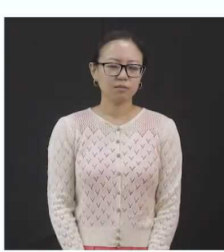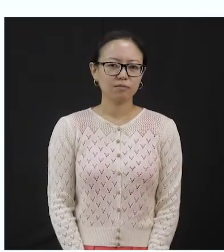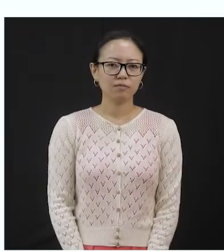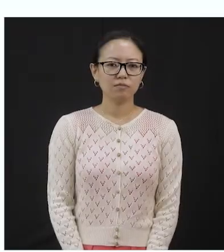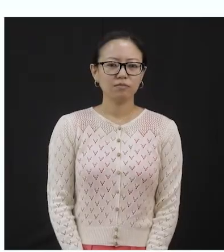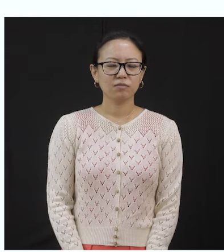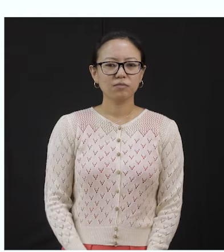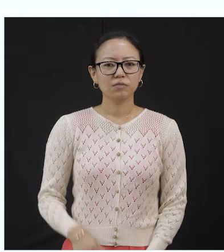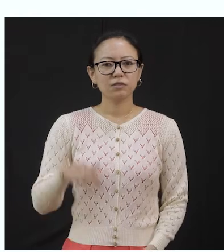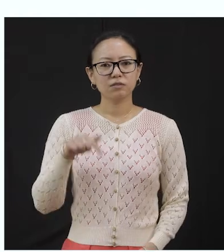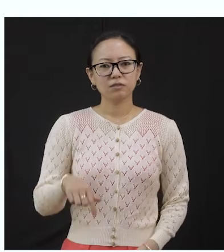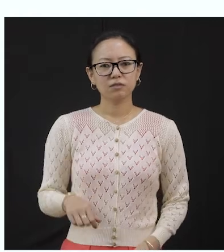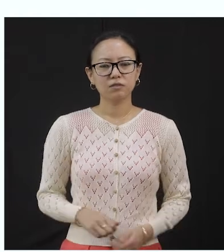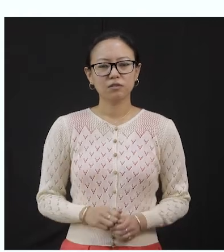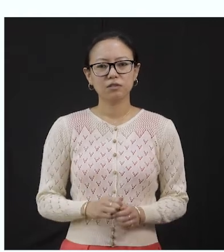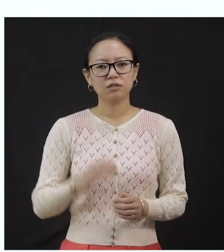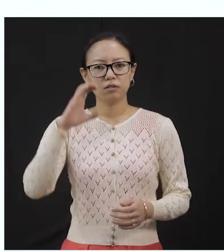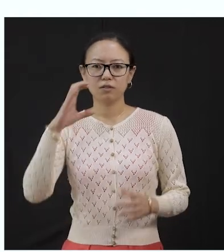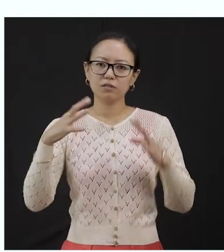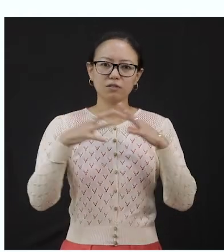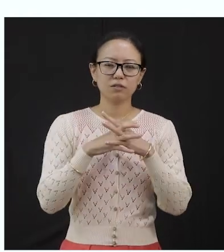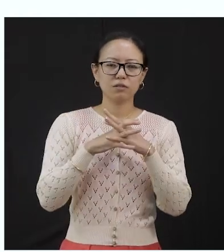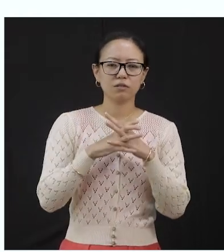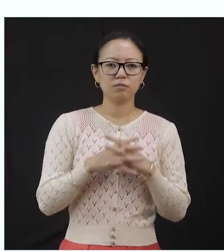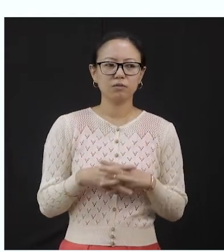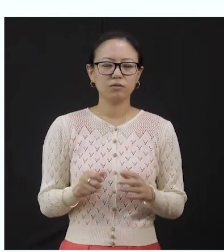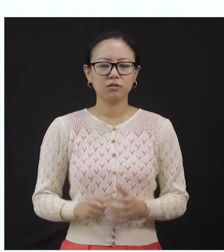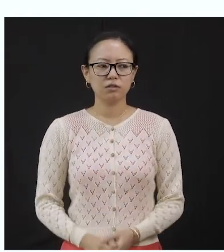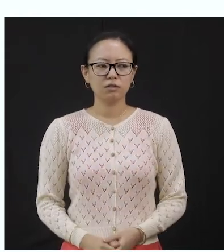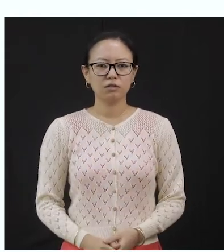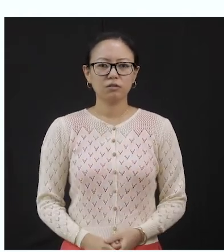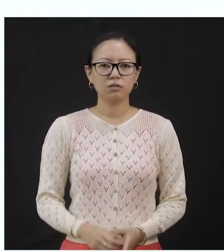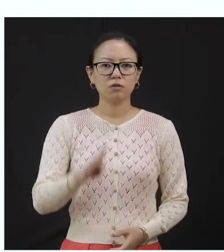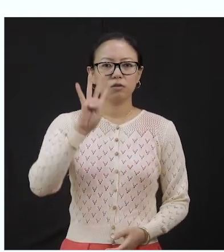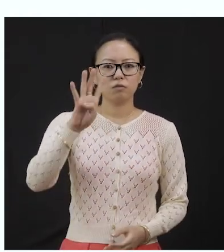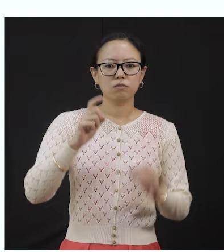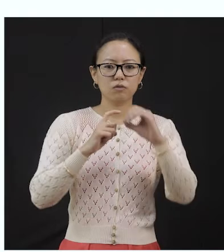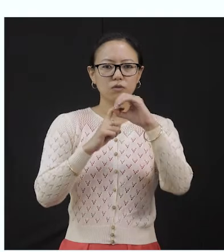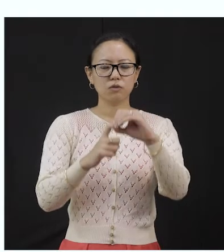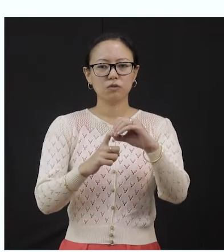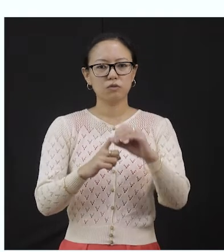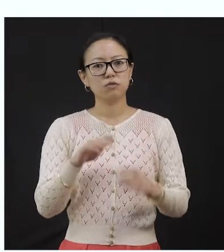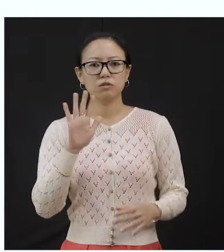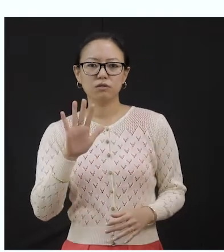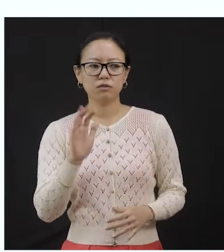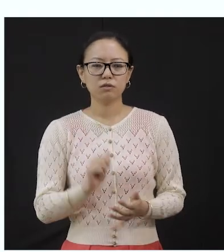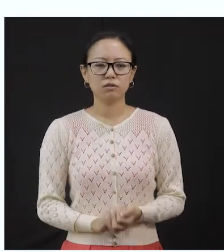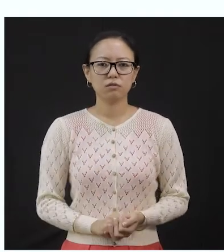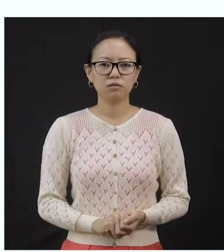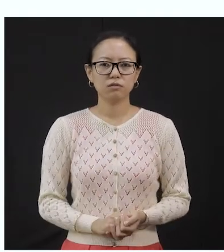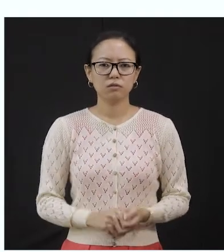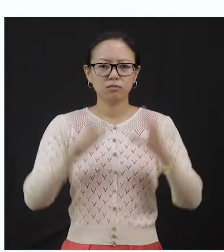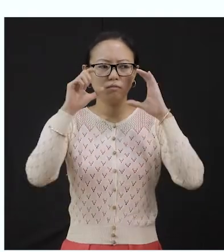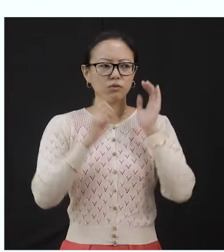Okay. This is our activity time. Here we have 4 questions for activity. Okay. Can we